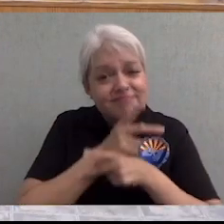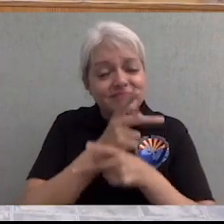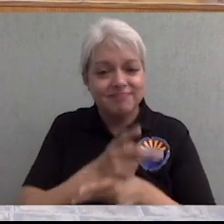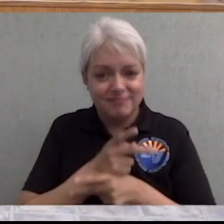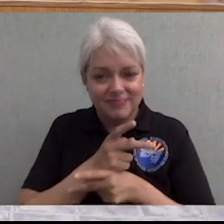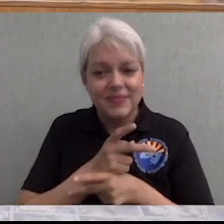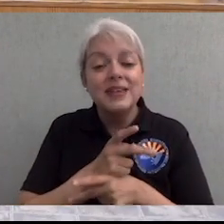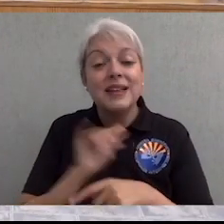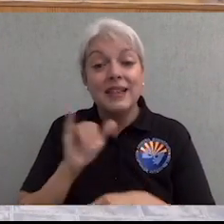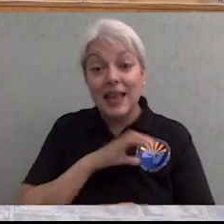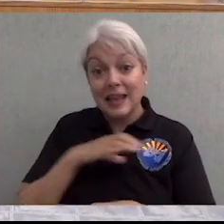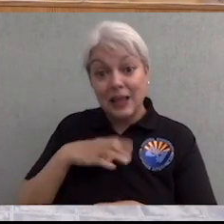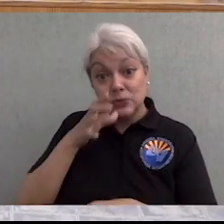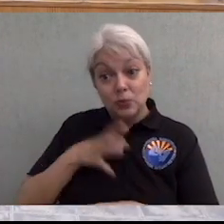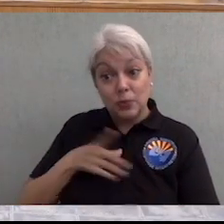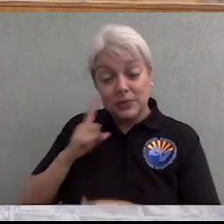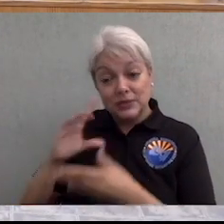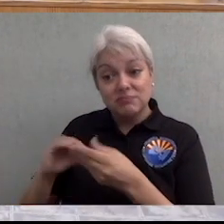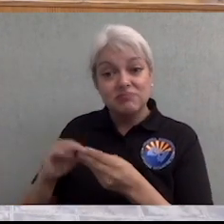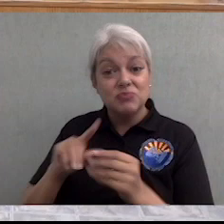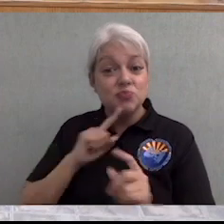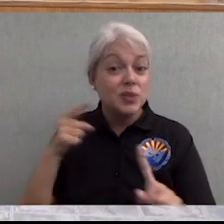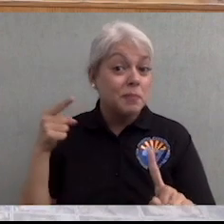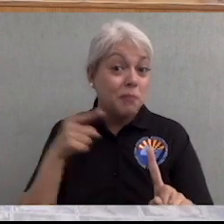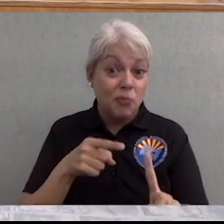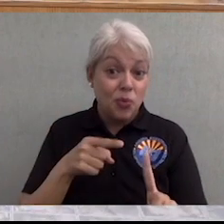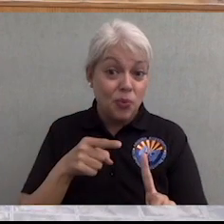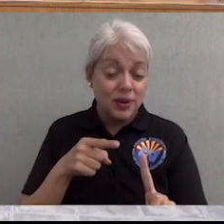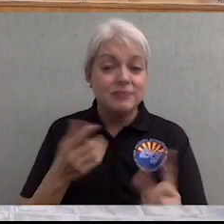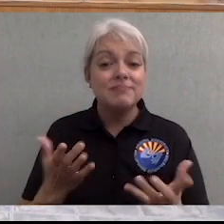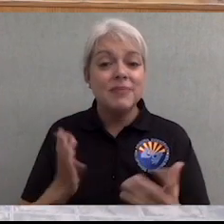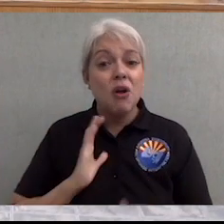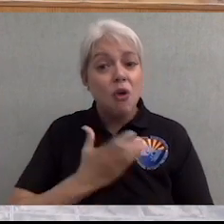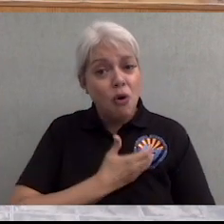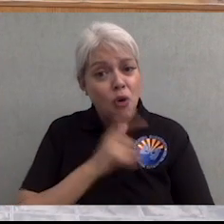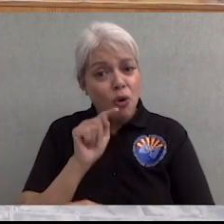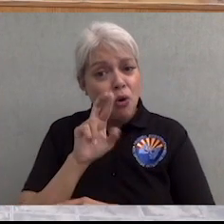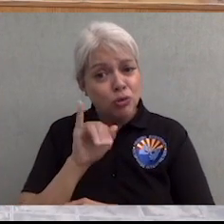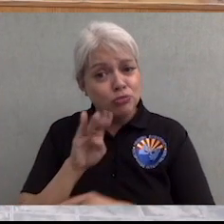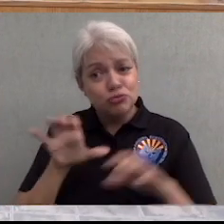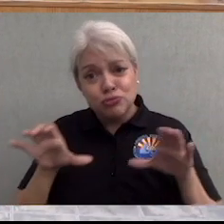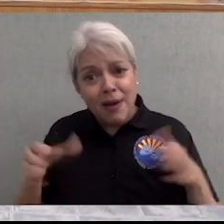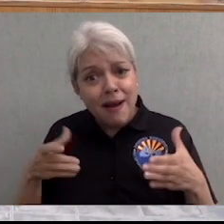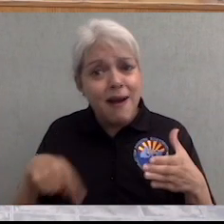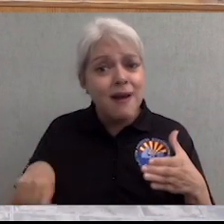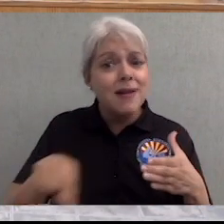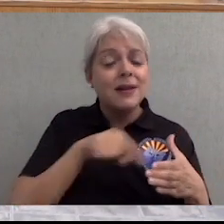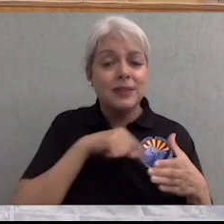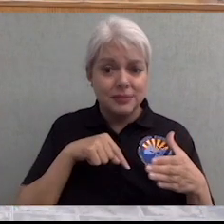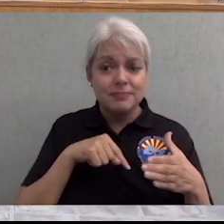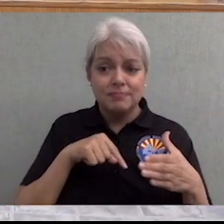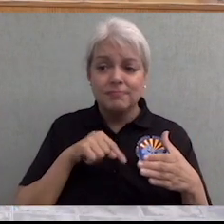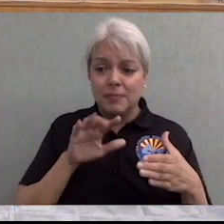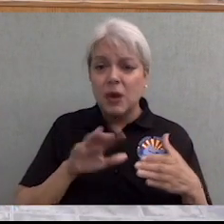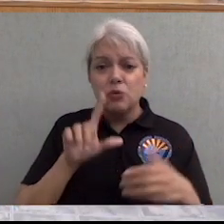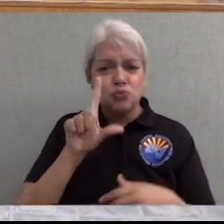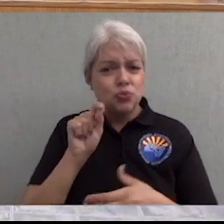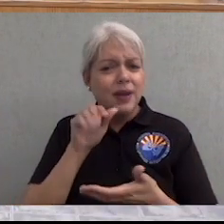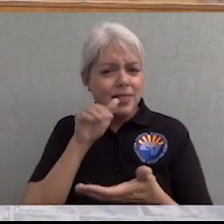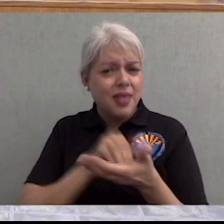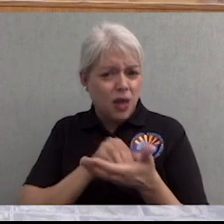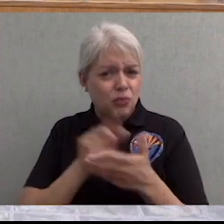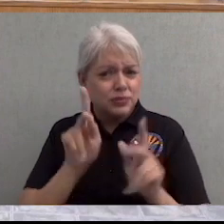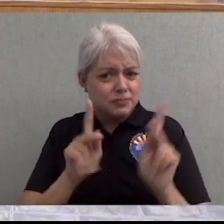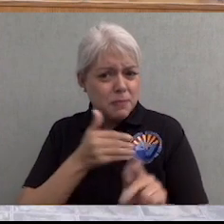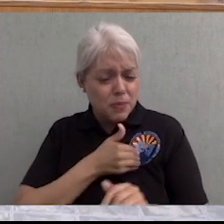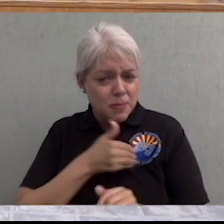line of this is this tribe has just a little over 20,000 members. We've already lost a